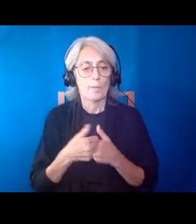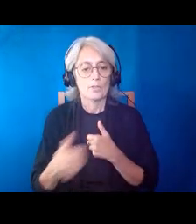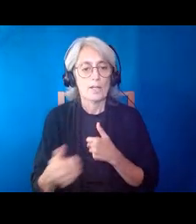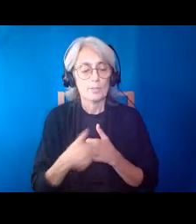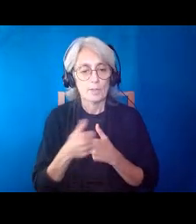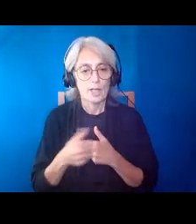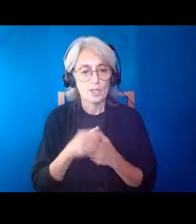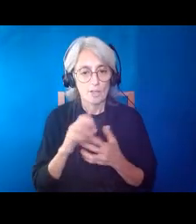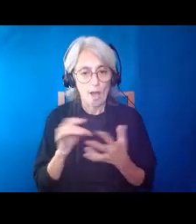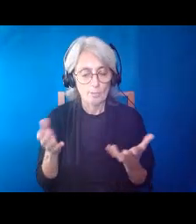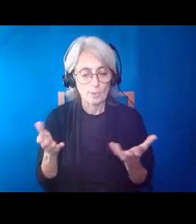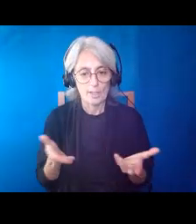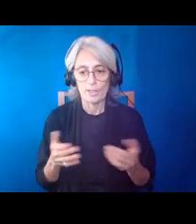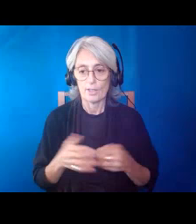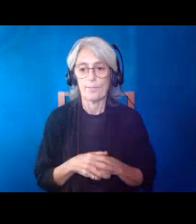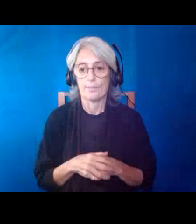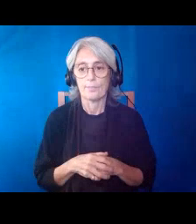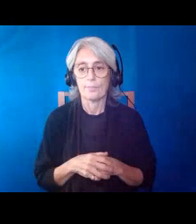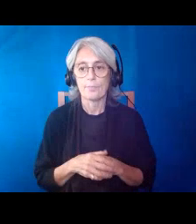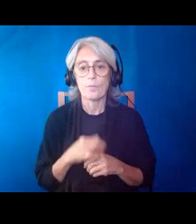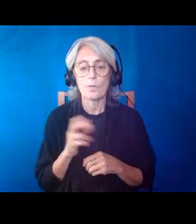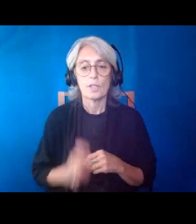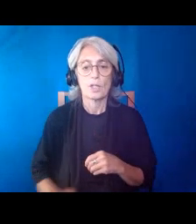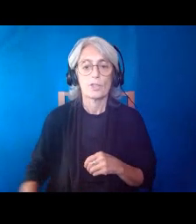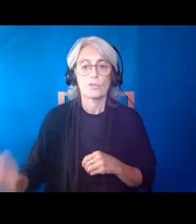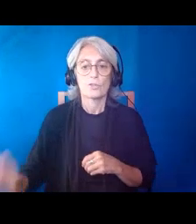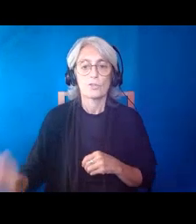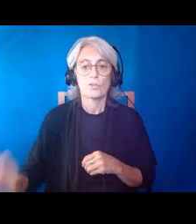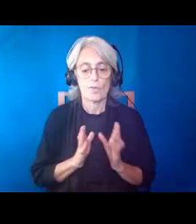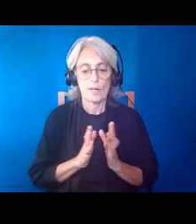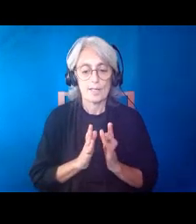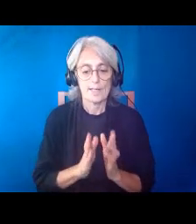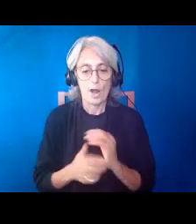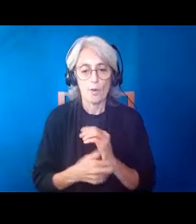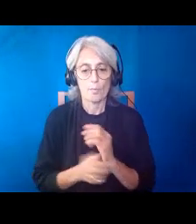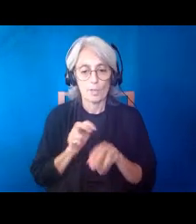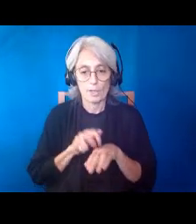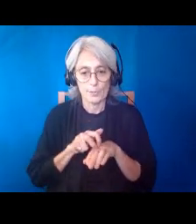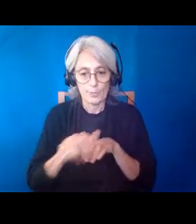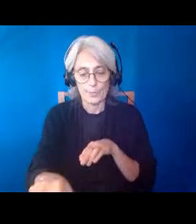County. And we also traveled over a very narrow bridge as well.